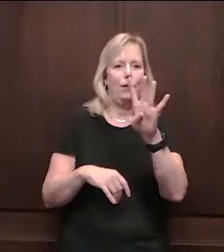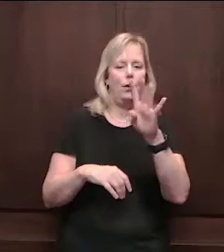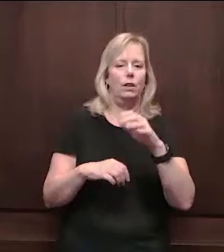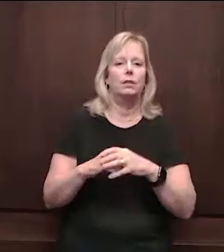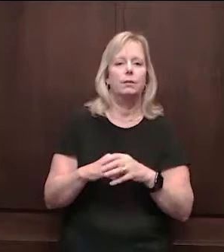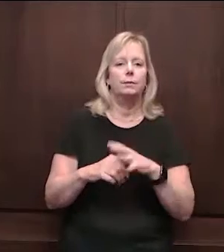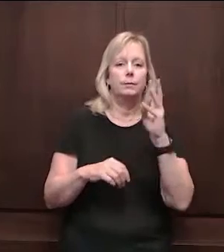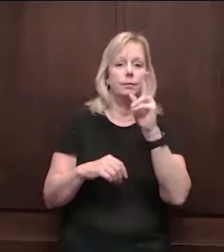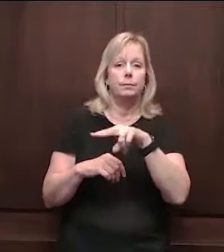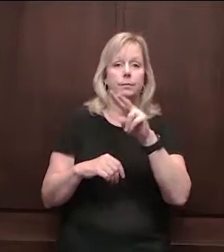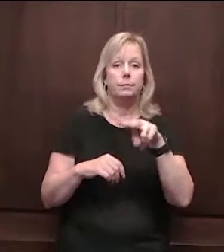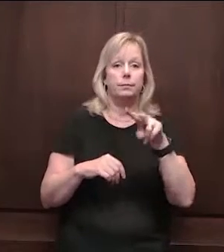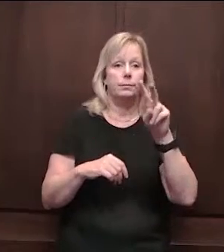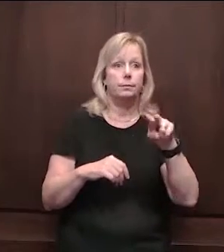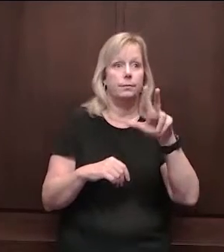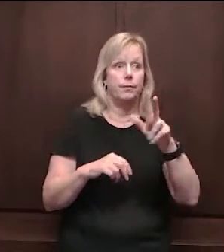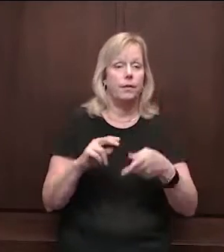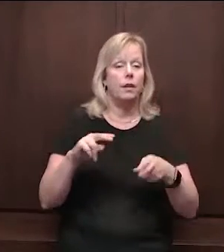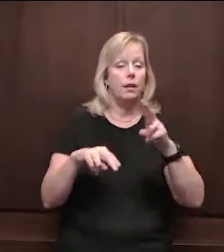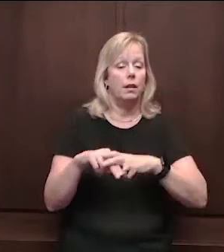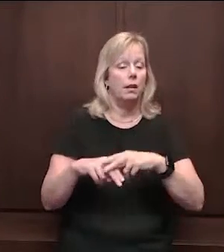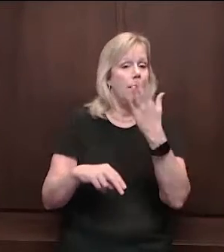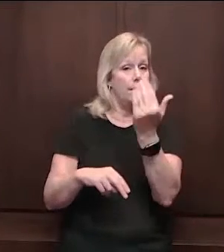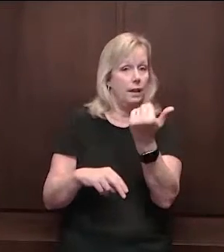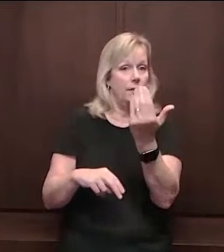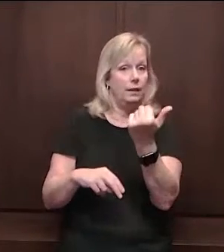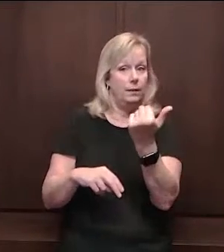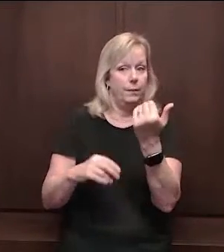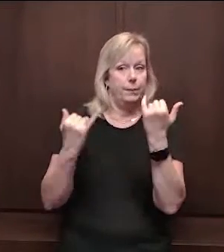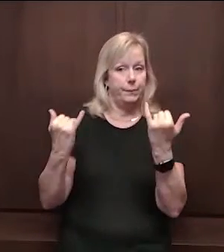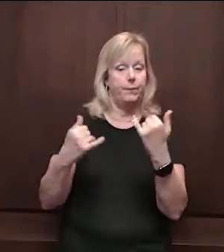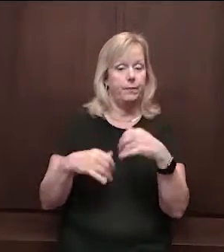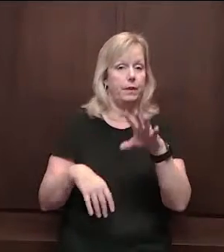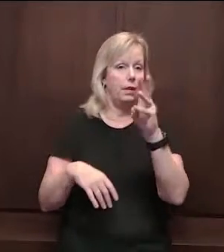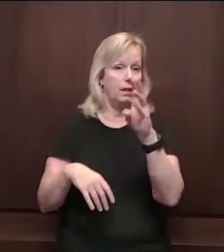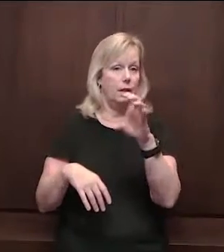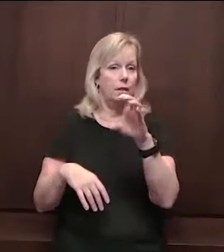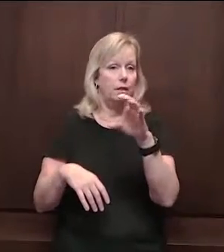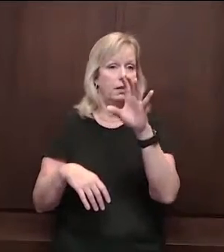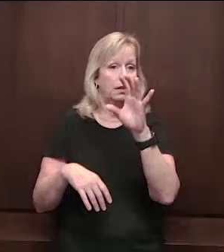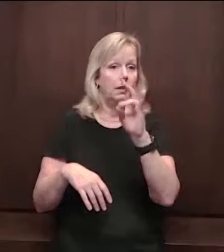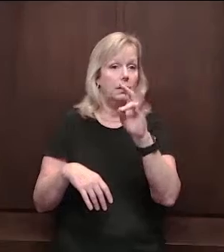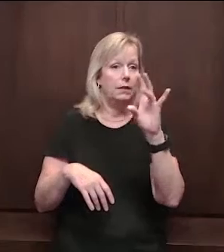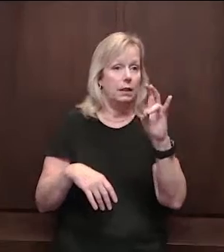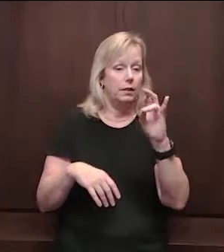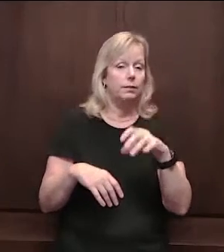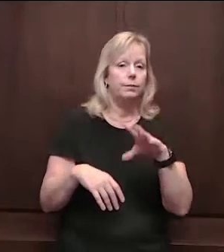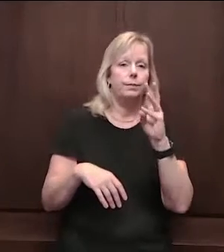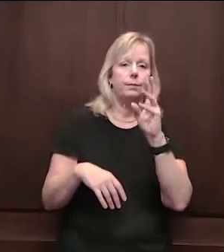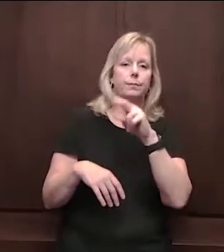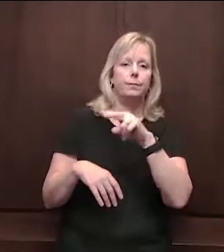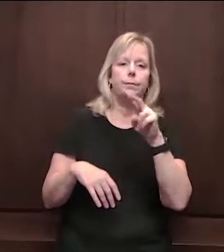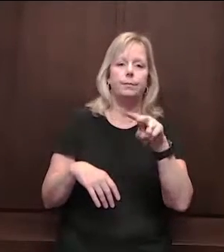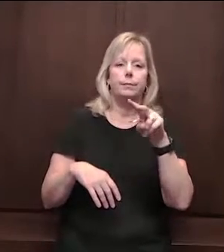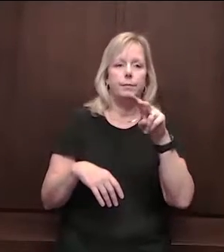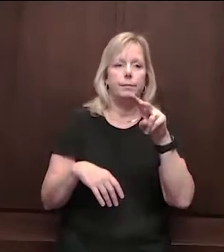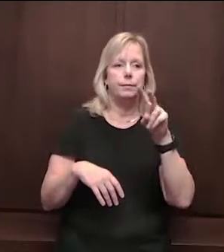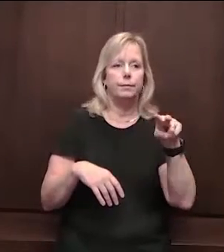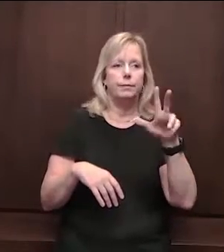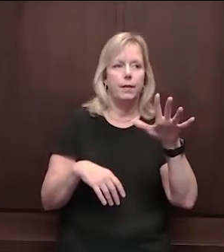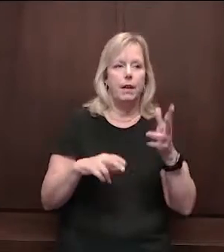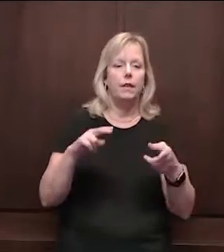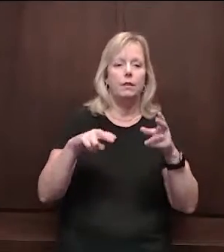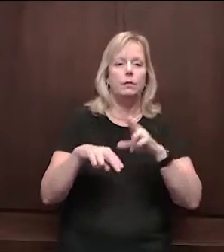994. 62223, up 15 to 677. 62225,